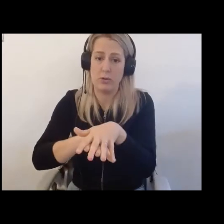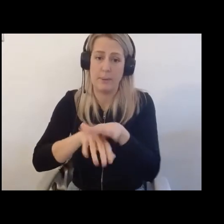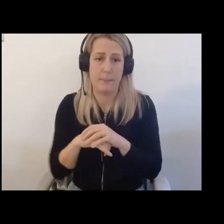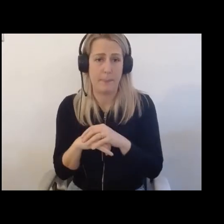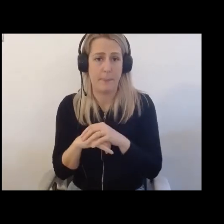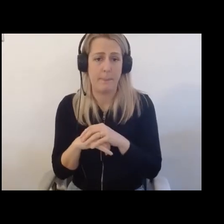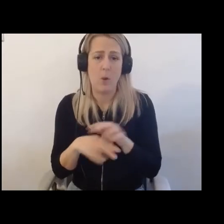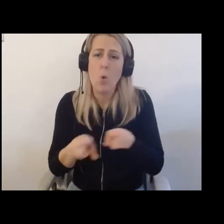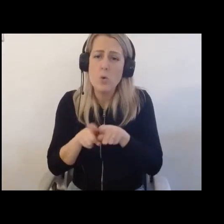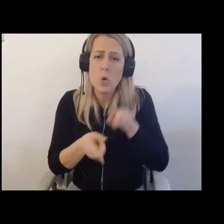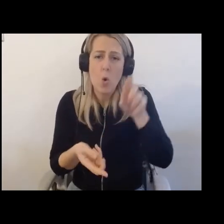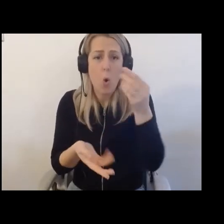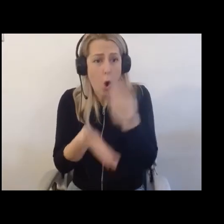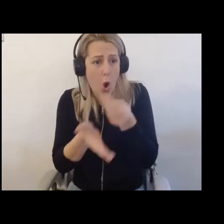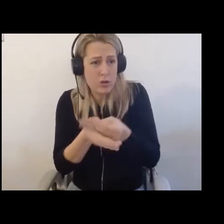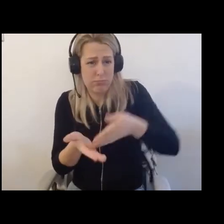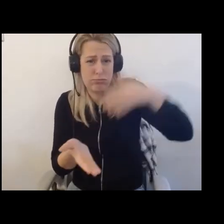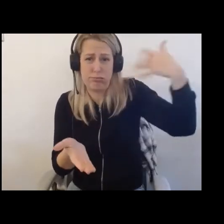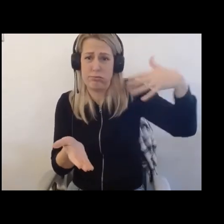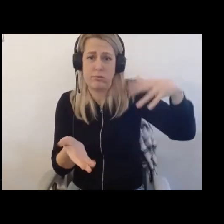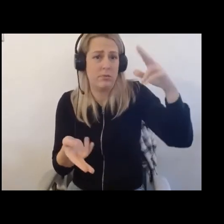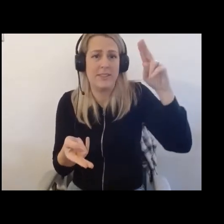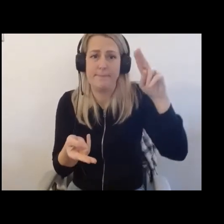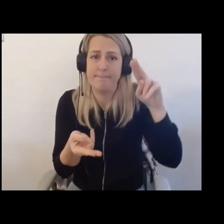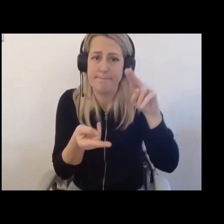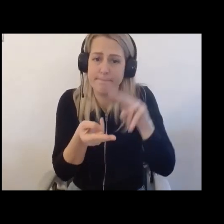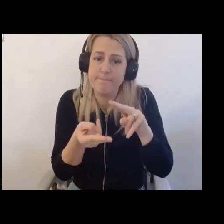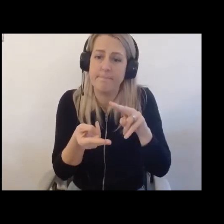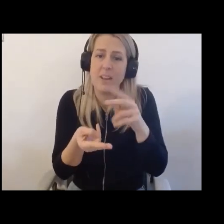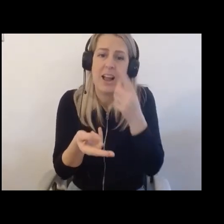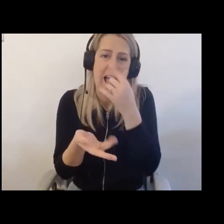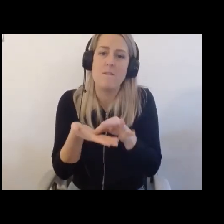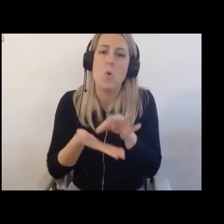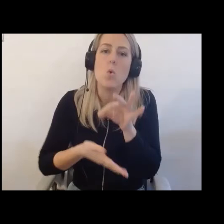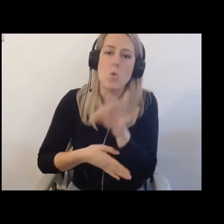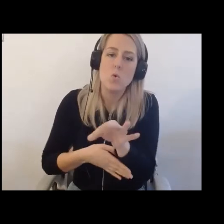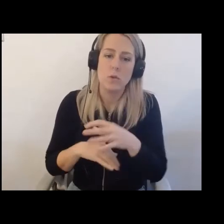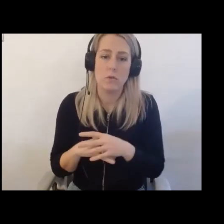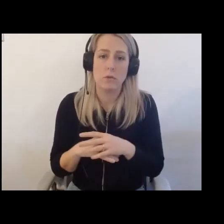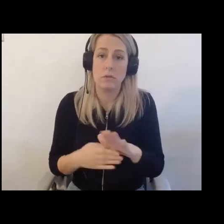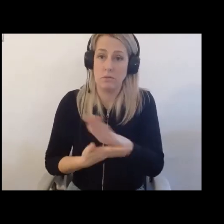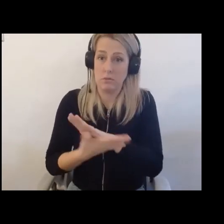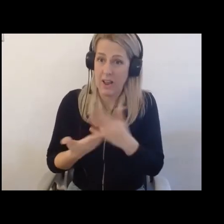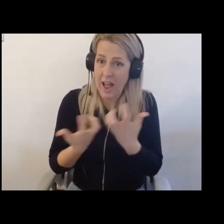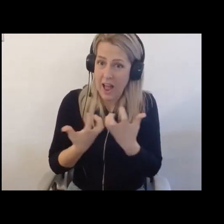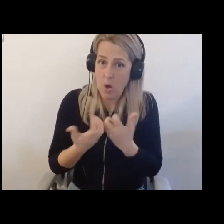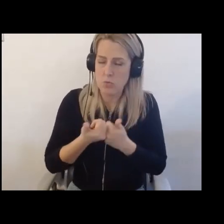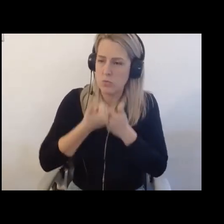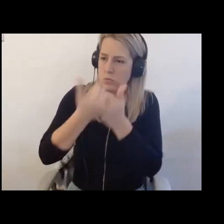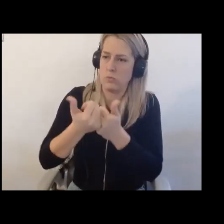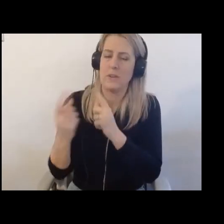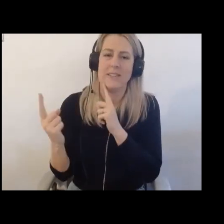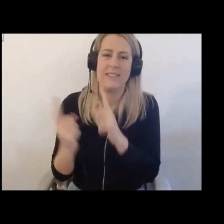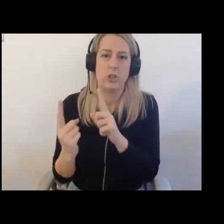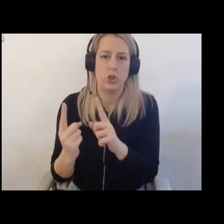for inclusive education products. This includes supporting teachers, in